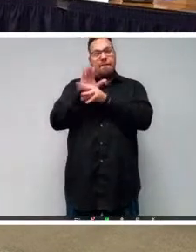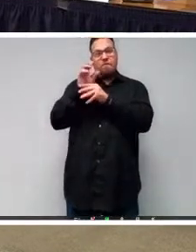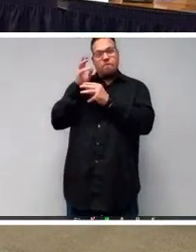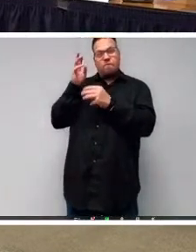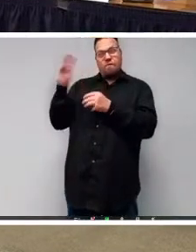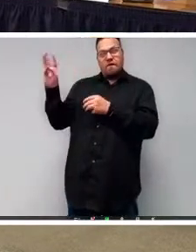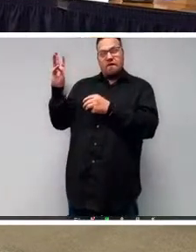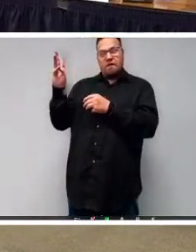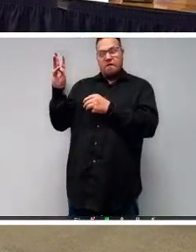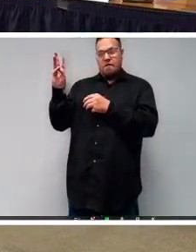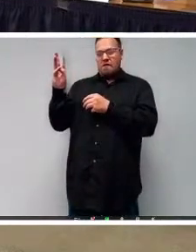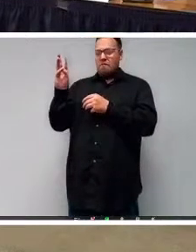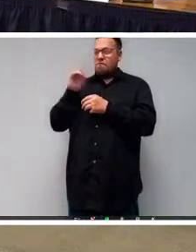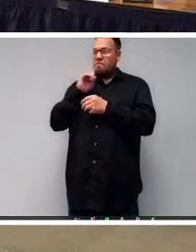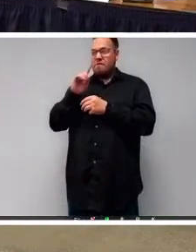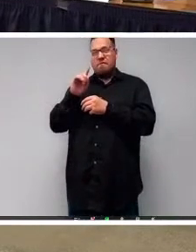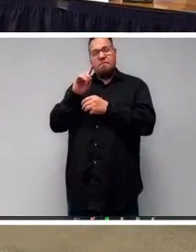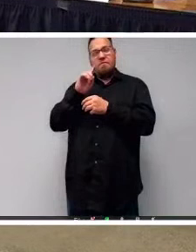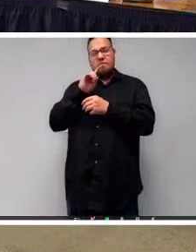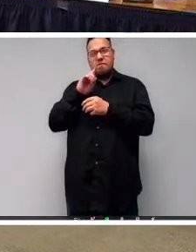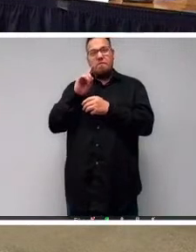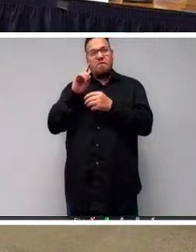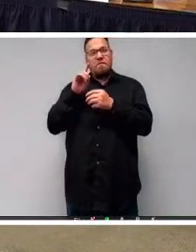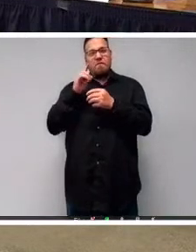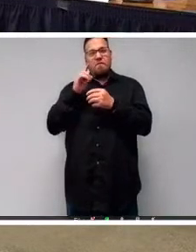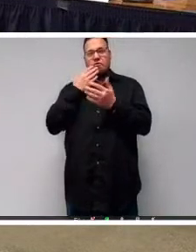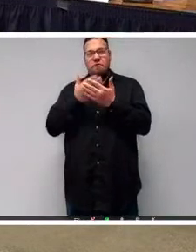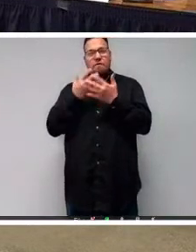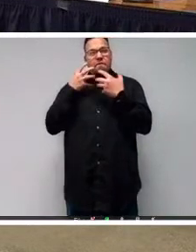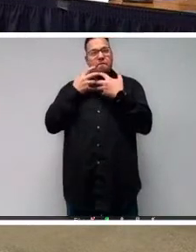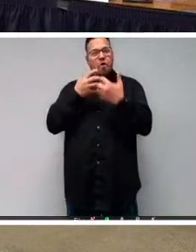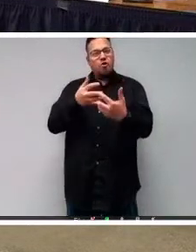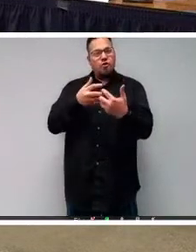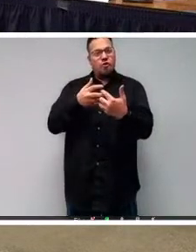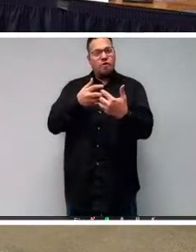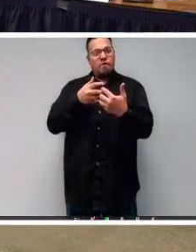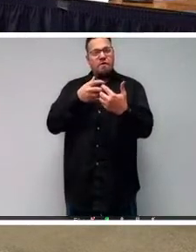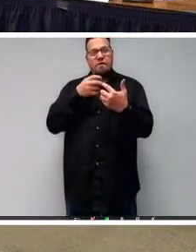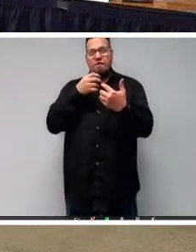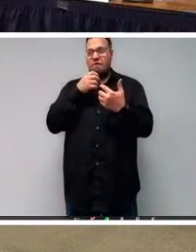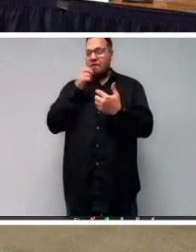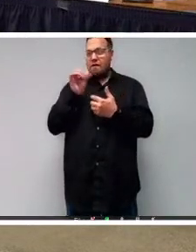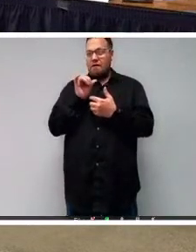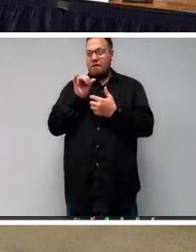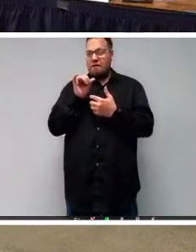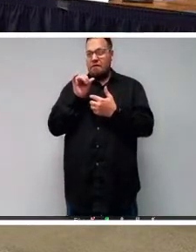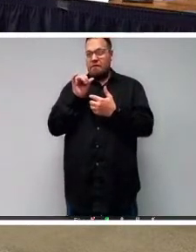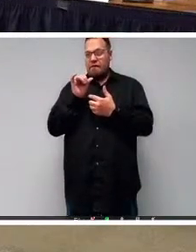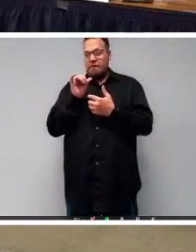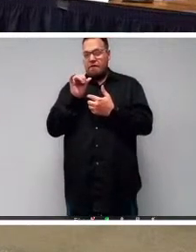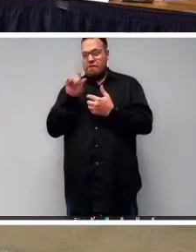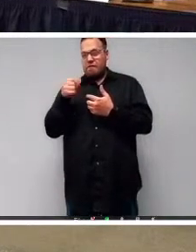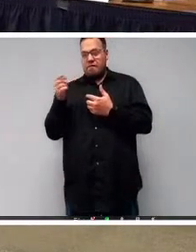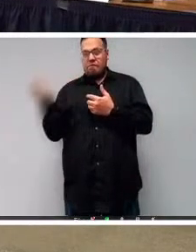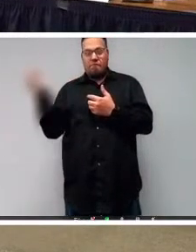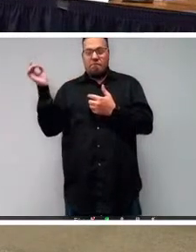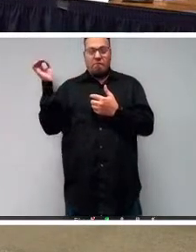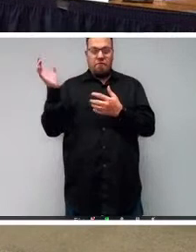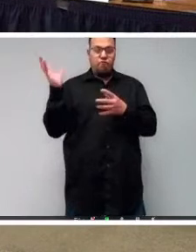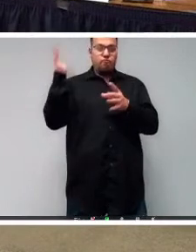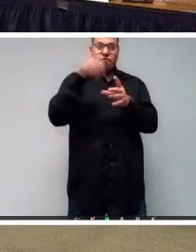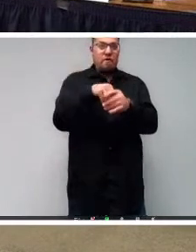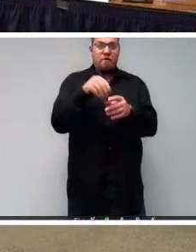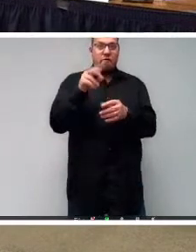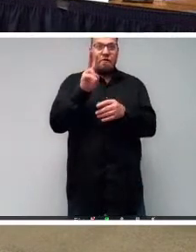such a true community partner. It's not like they dropped into this in 2013. They have a proven